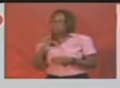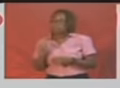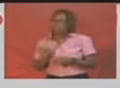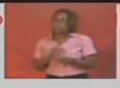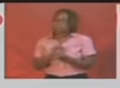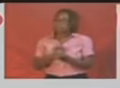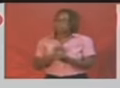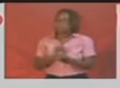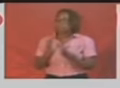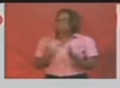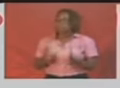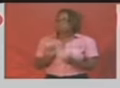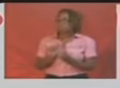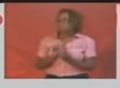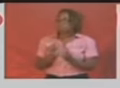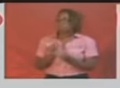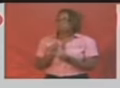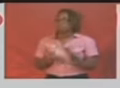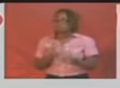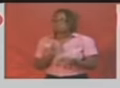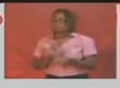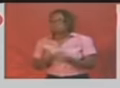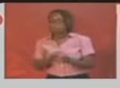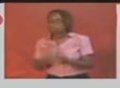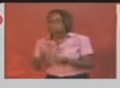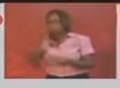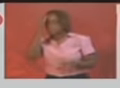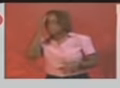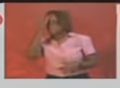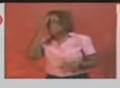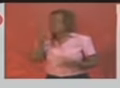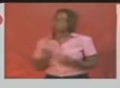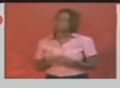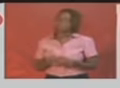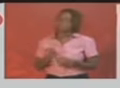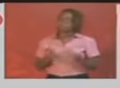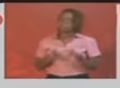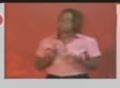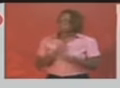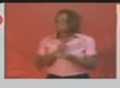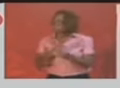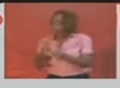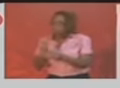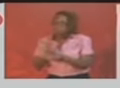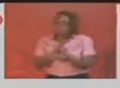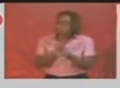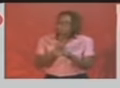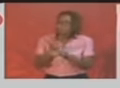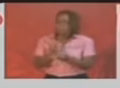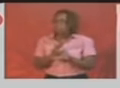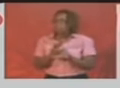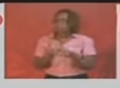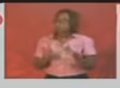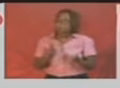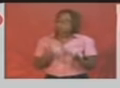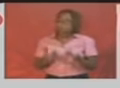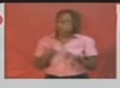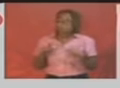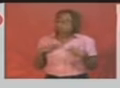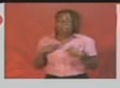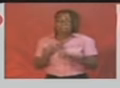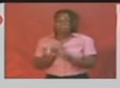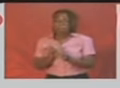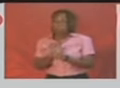REMA, those at Augustus Law, and persons who supervise quarantine individuals as well. So that's for the first 2,000. With regards to your